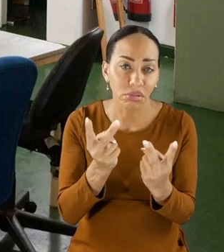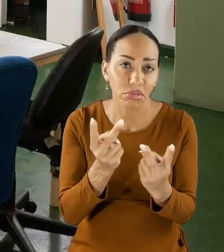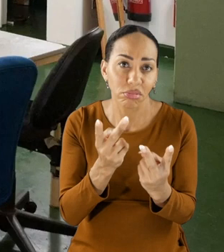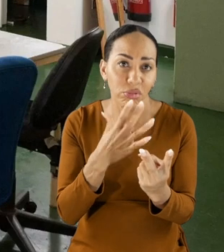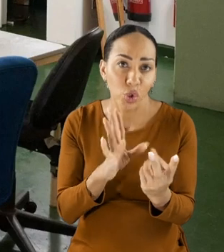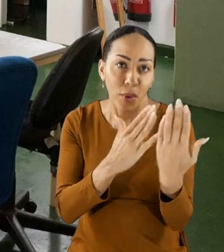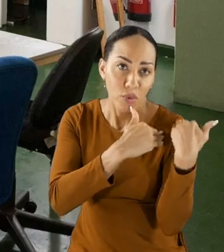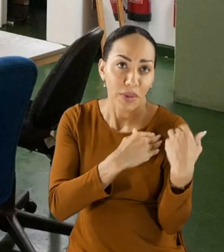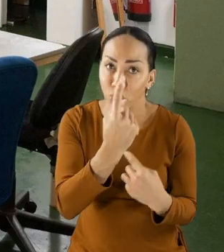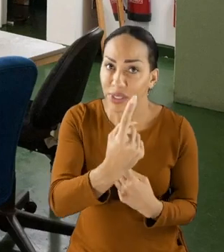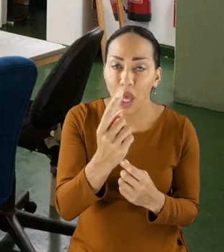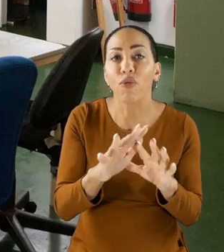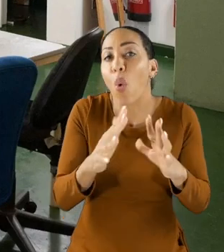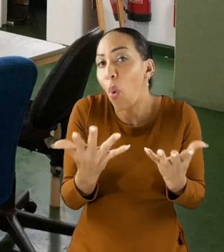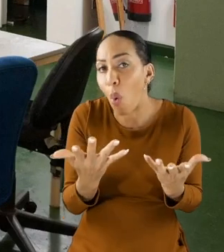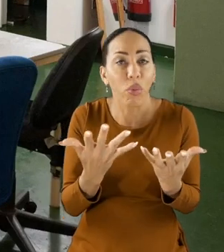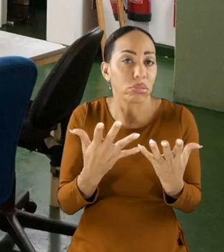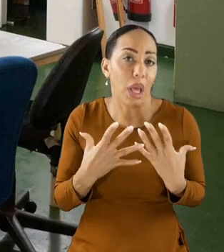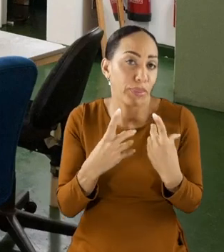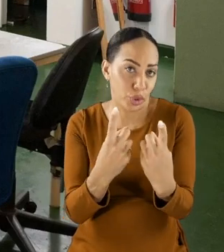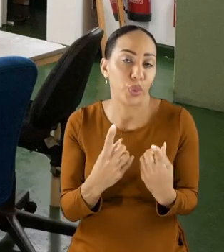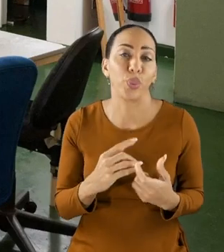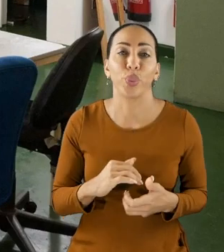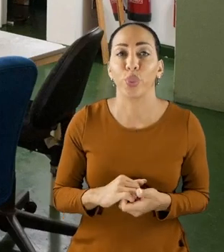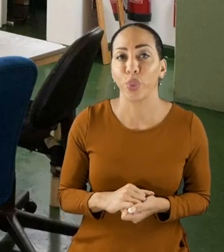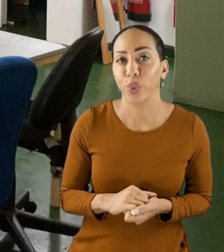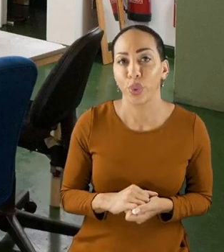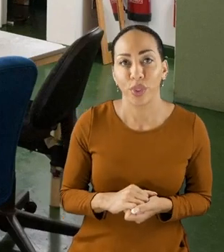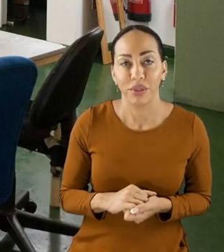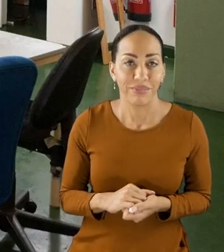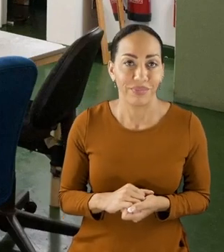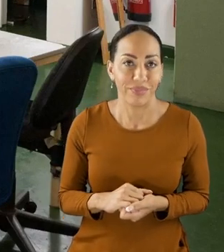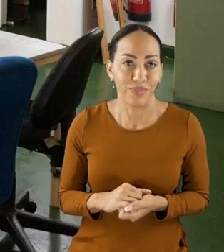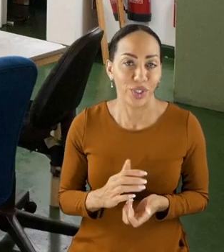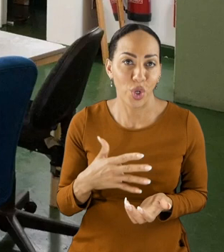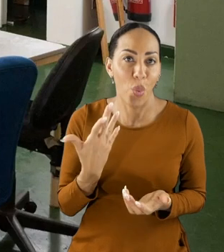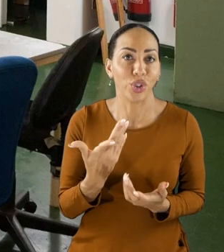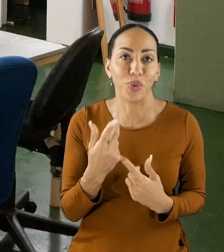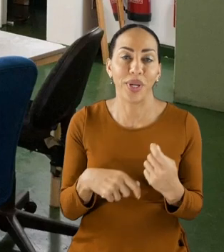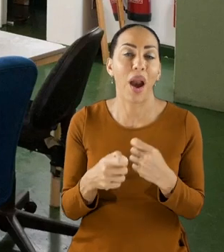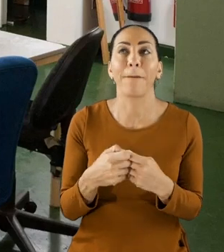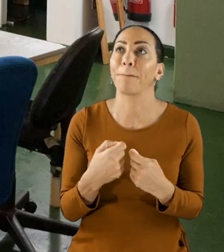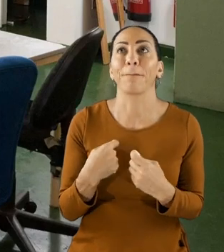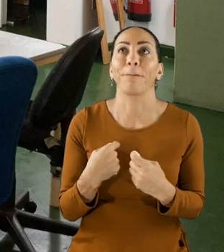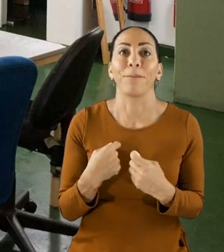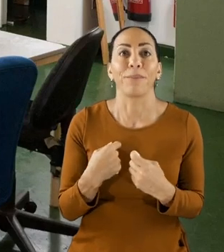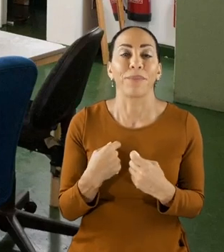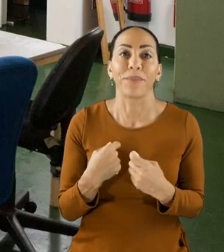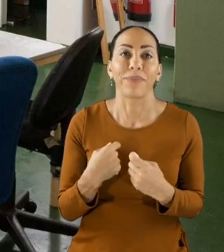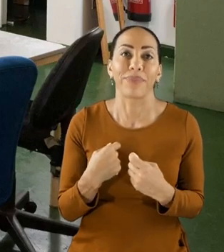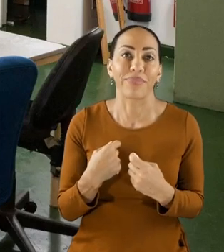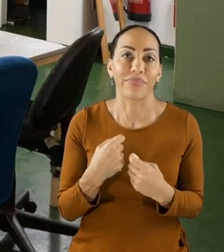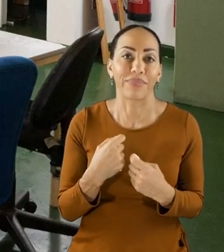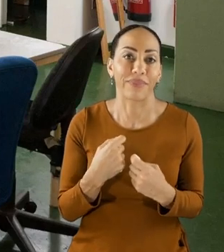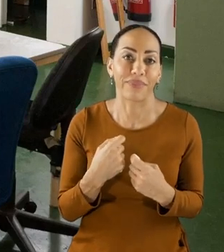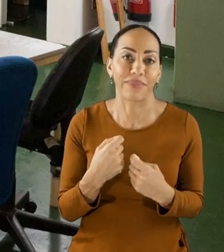able to build those visuals for you. You may wish to do that yourself. It's really entirely up to you, but we don't want that to inhibit, to stop